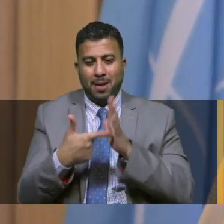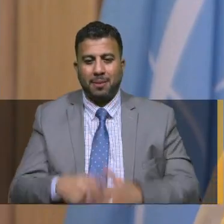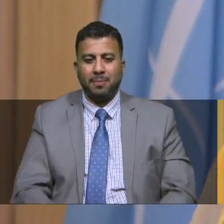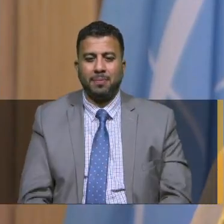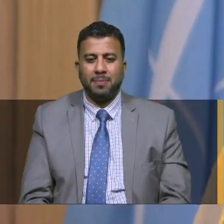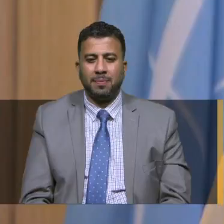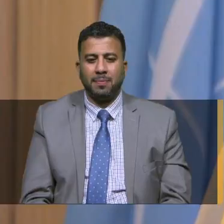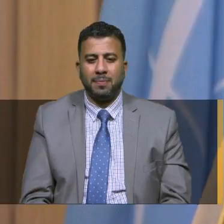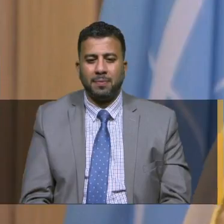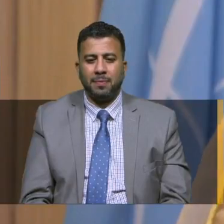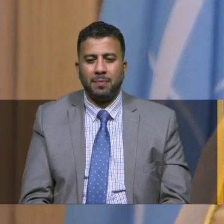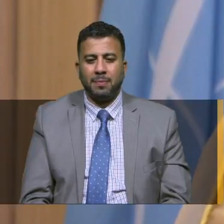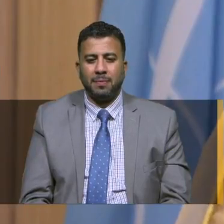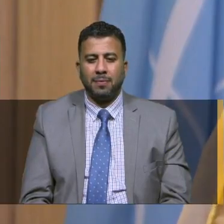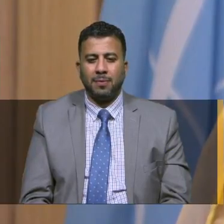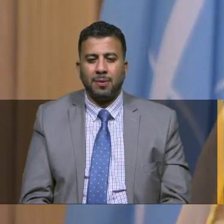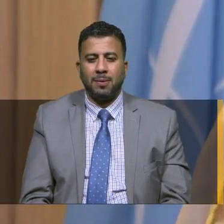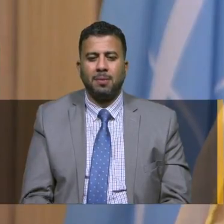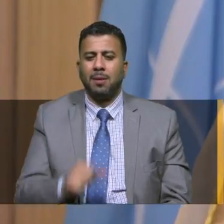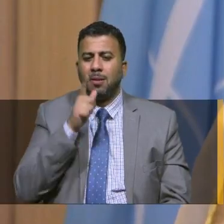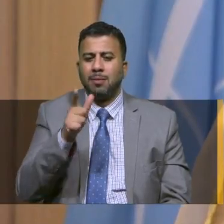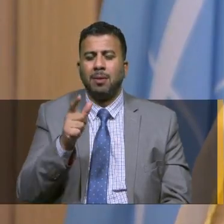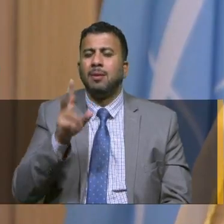And yesterday night,